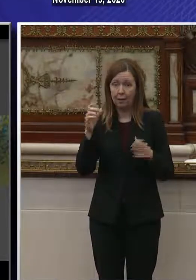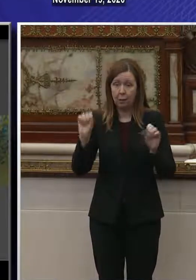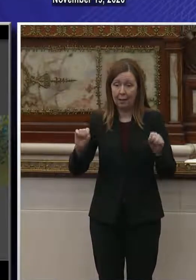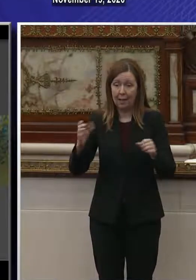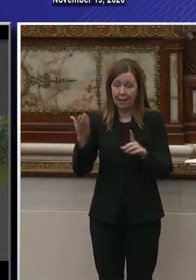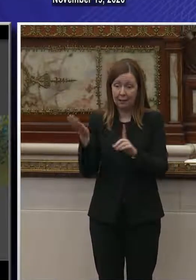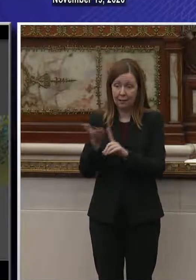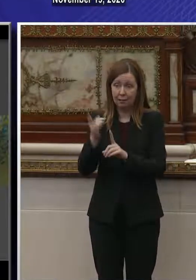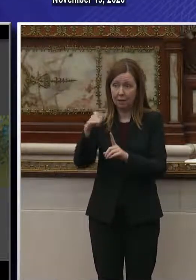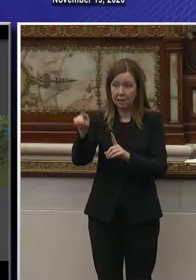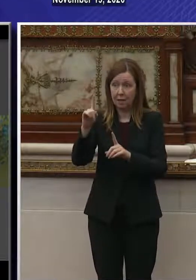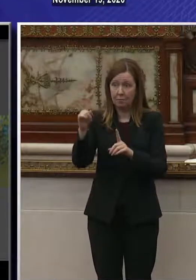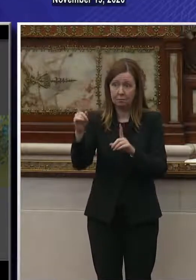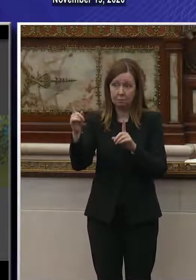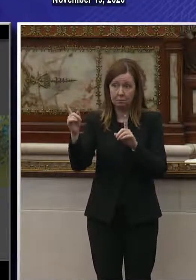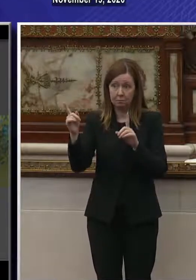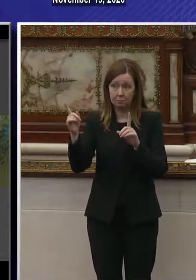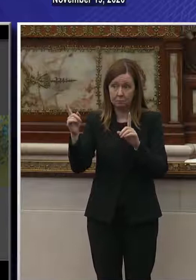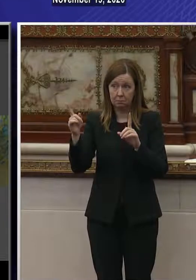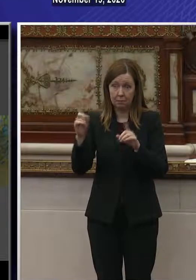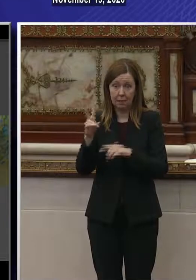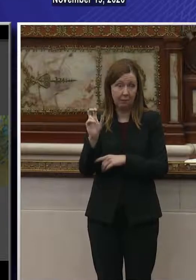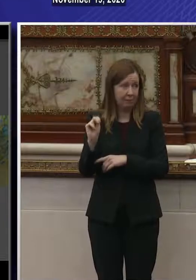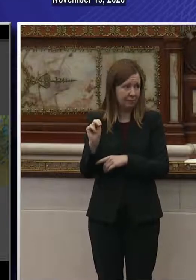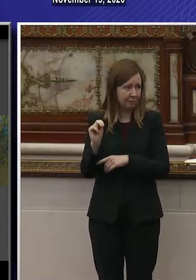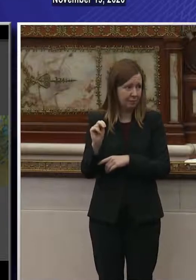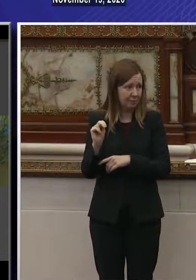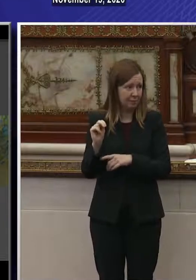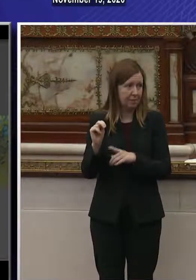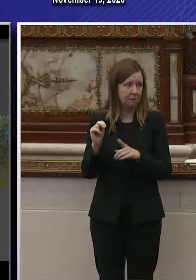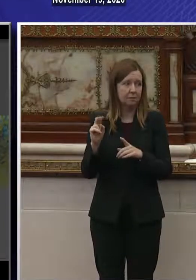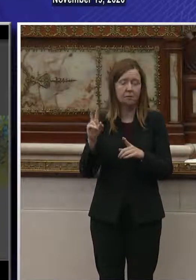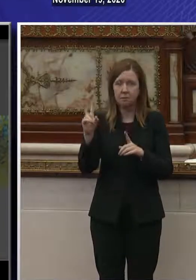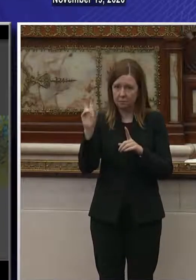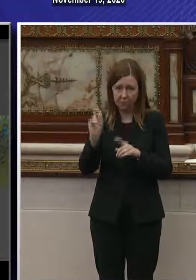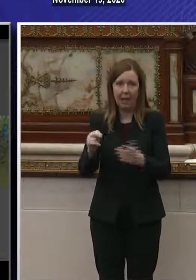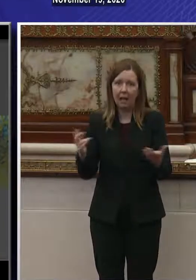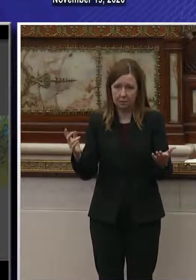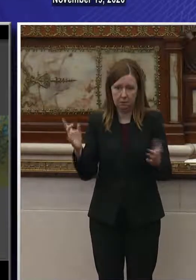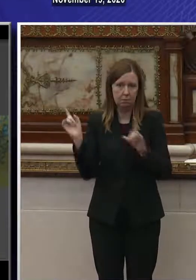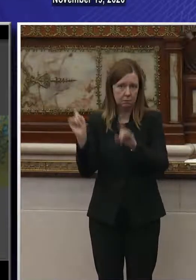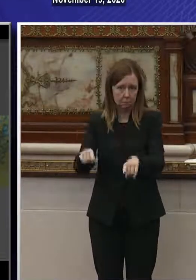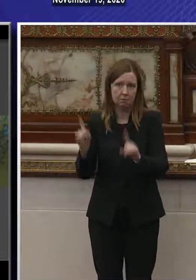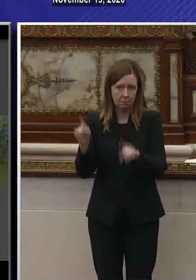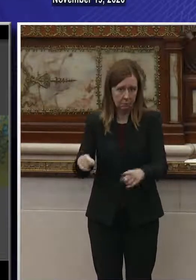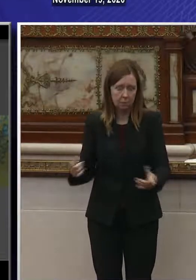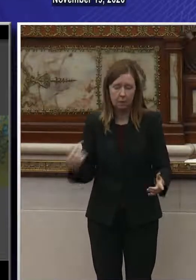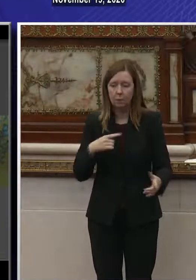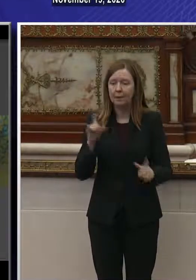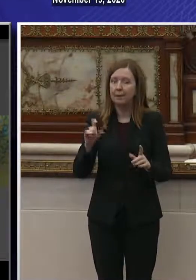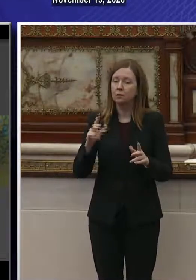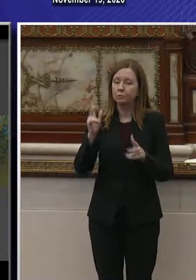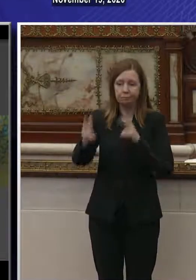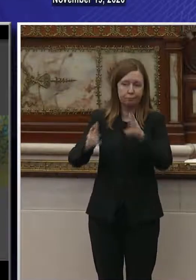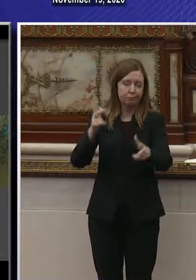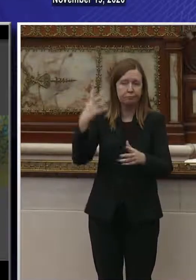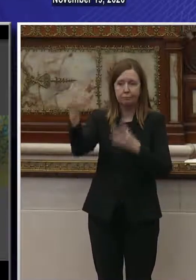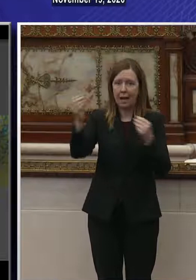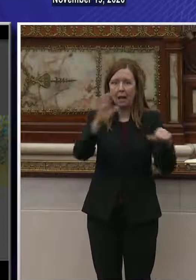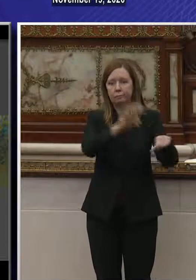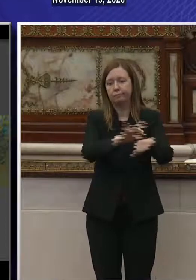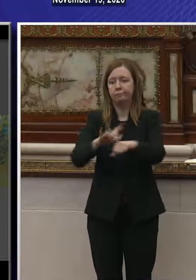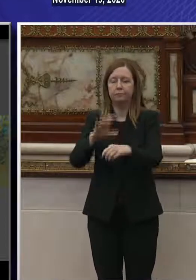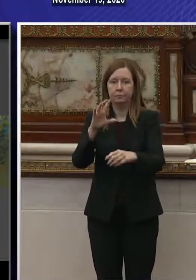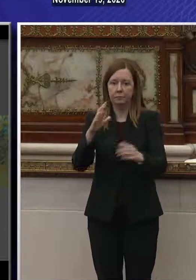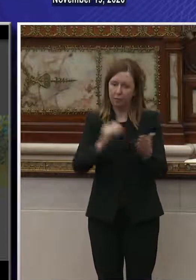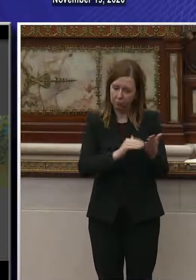to a van at a set time and a set day and a set program. And so I think we're going to need to be out with frequency and regularity.